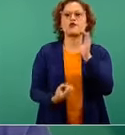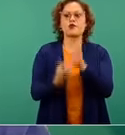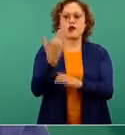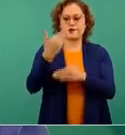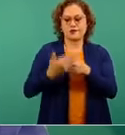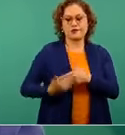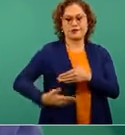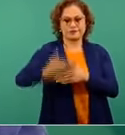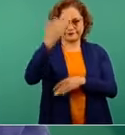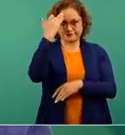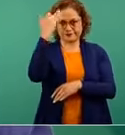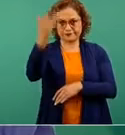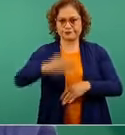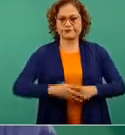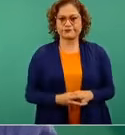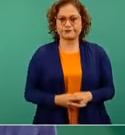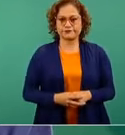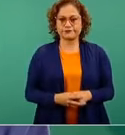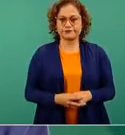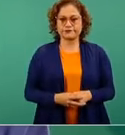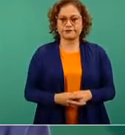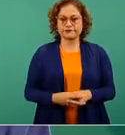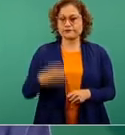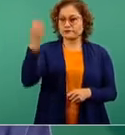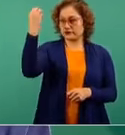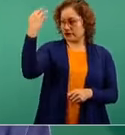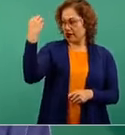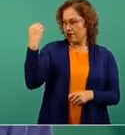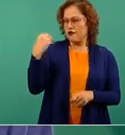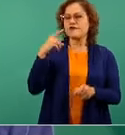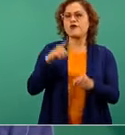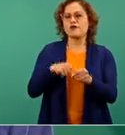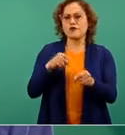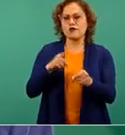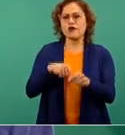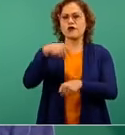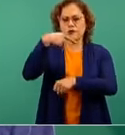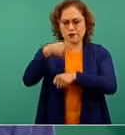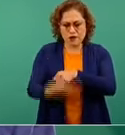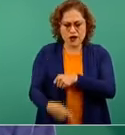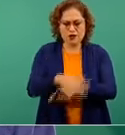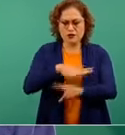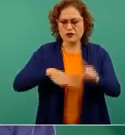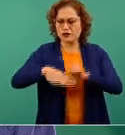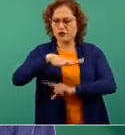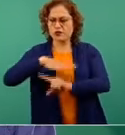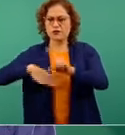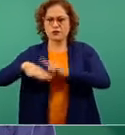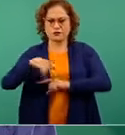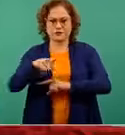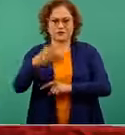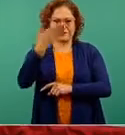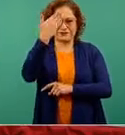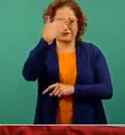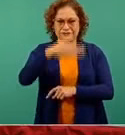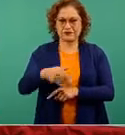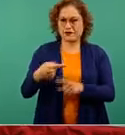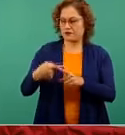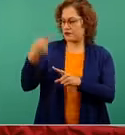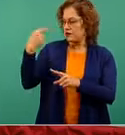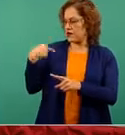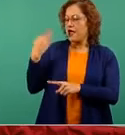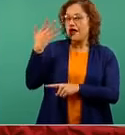reflects the semifinals of the risk of what we've been seeing and commented that we have already 10 weeks consecutively